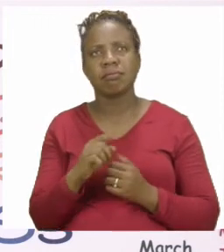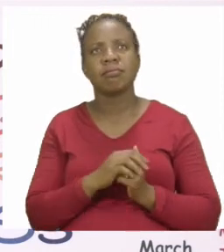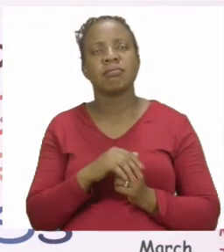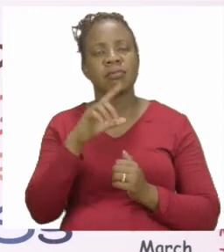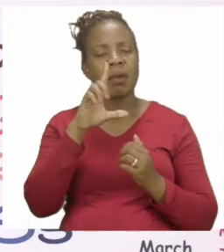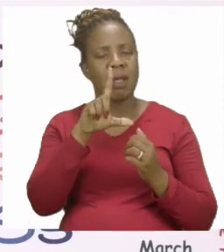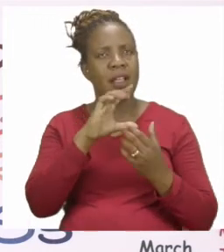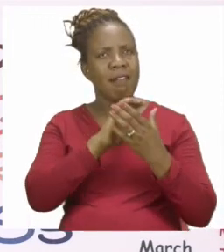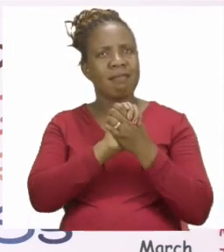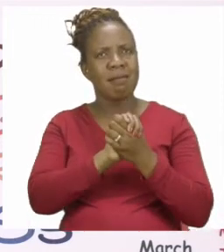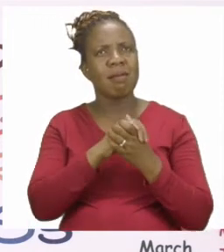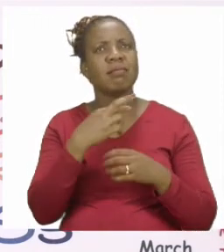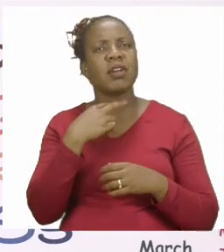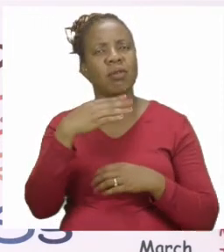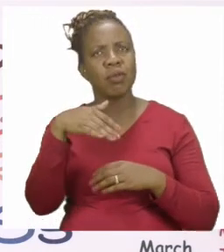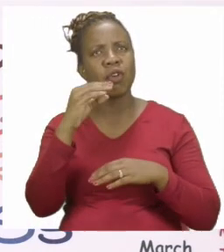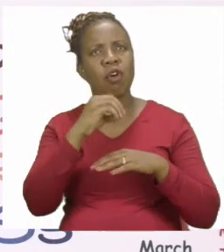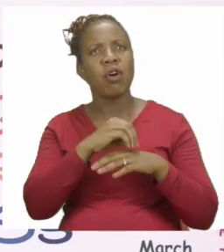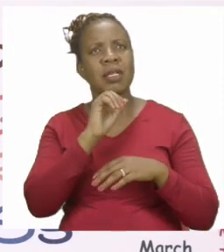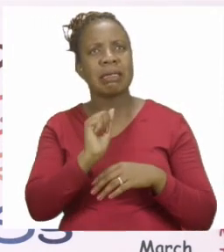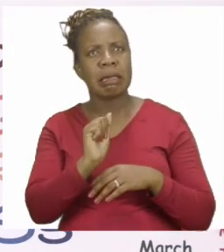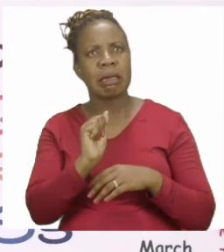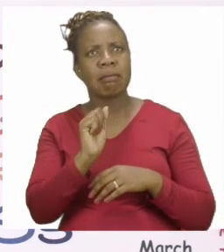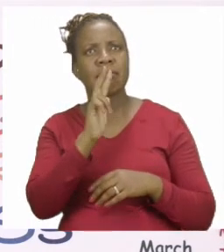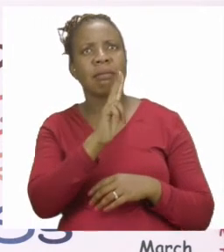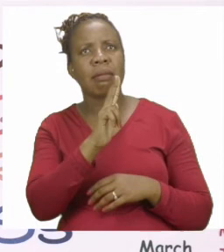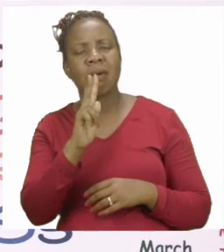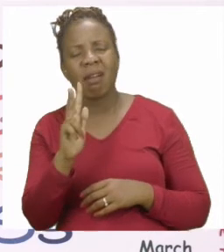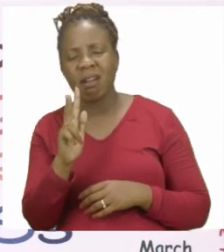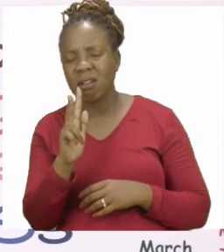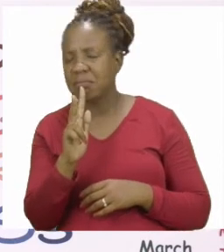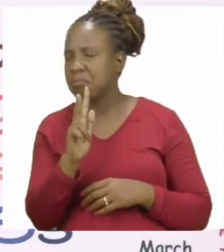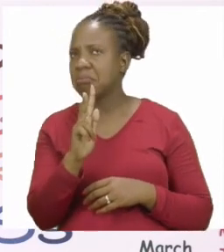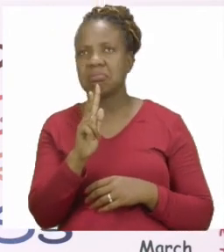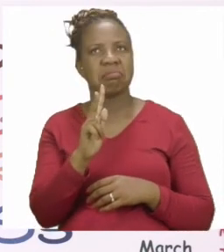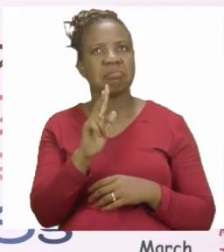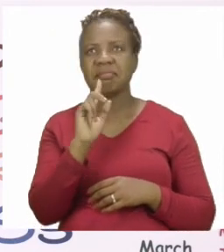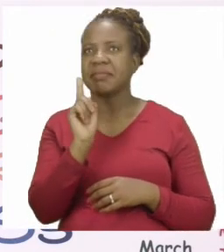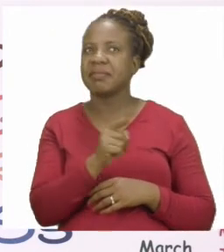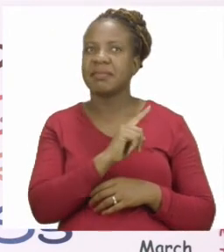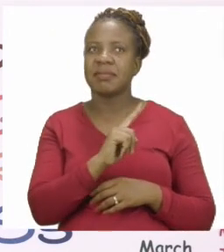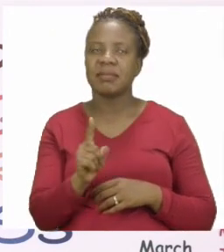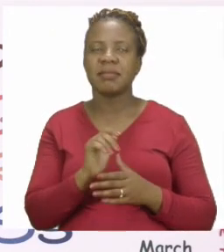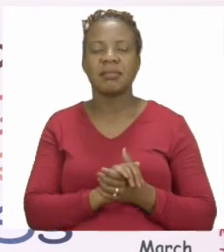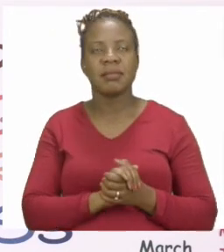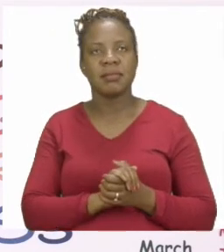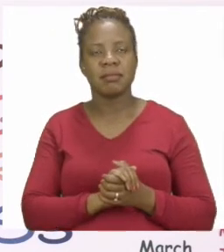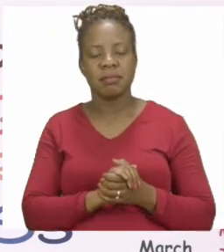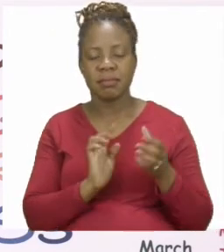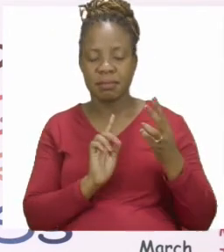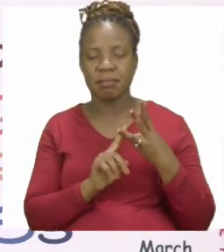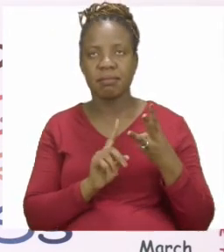a people. No, that one doesn't sound right either. Let's try the third